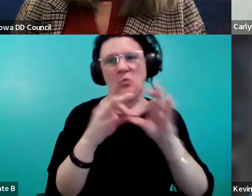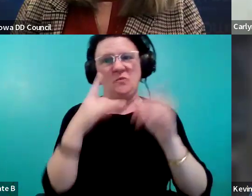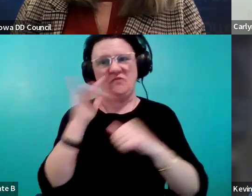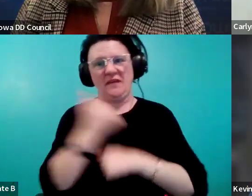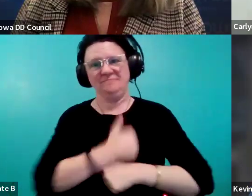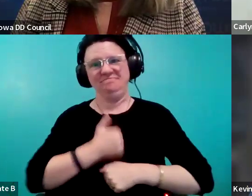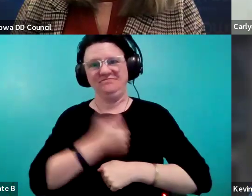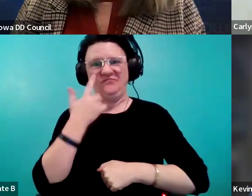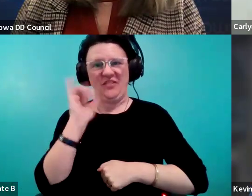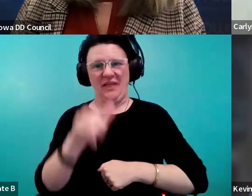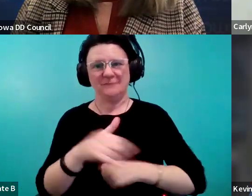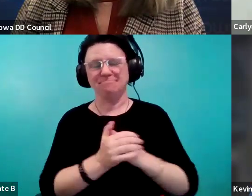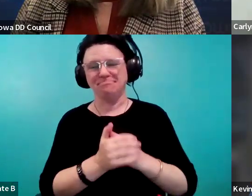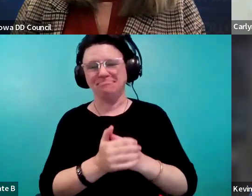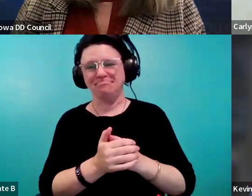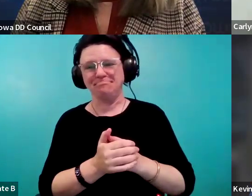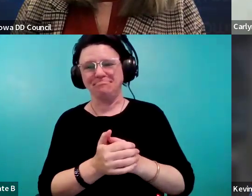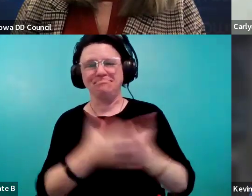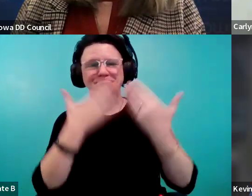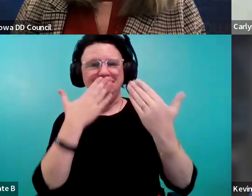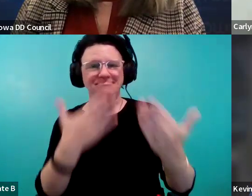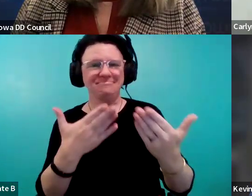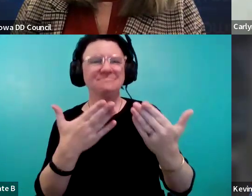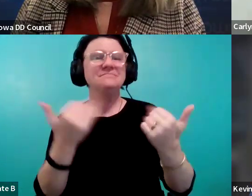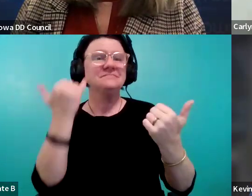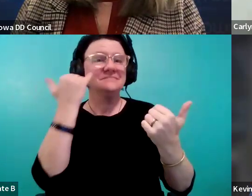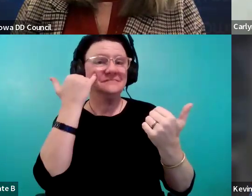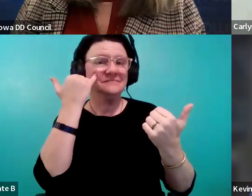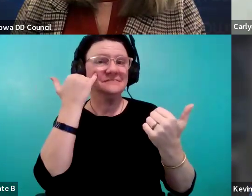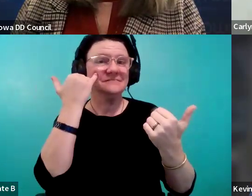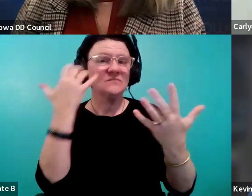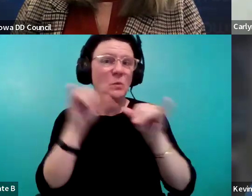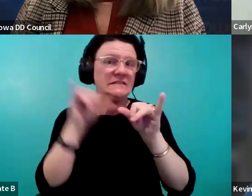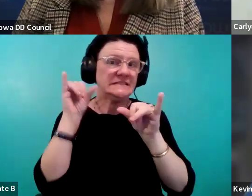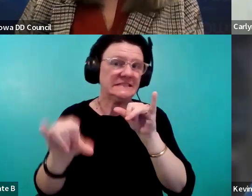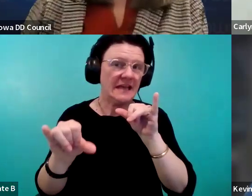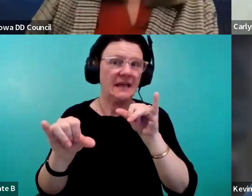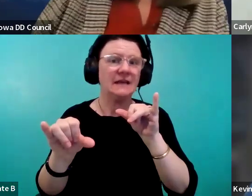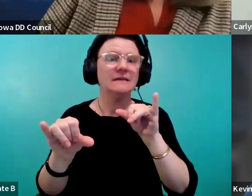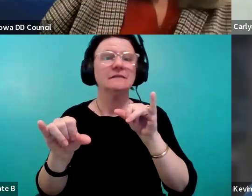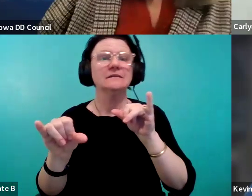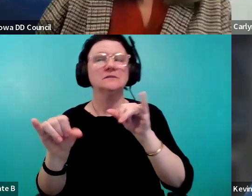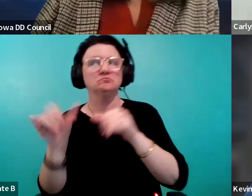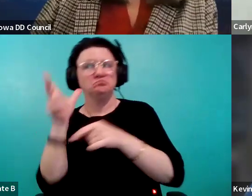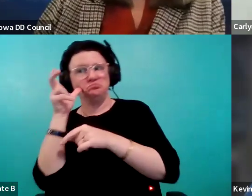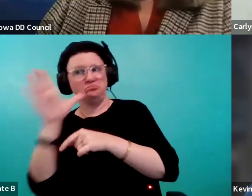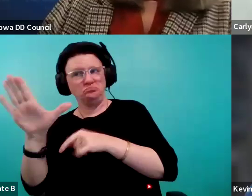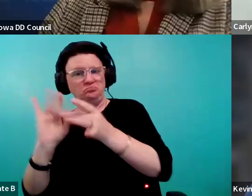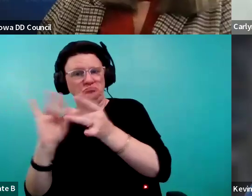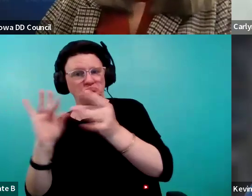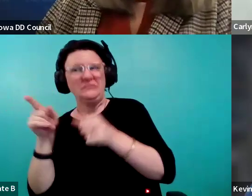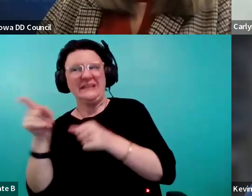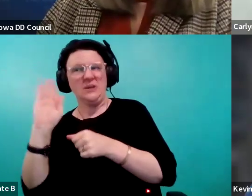We apologize for that. But if you would, again, like to hear what he has to say,